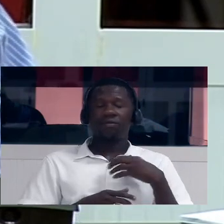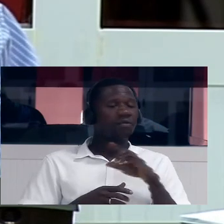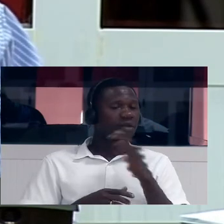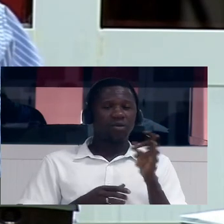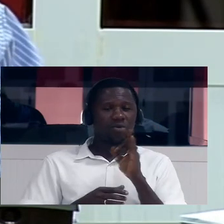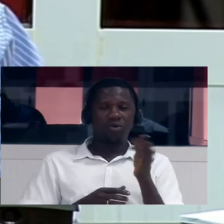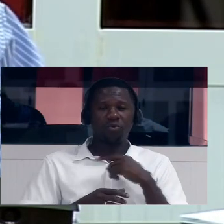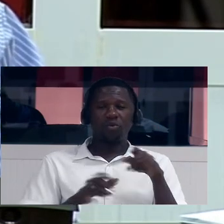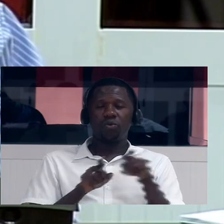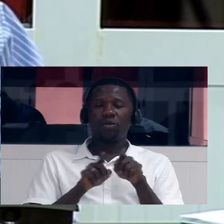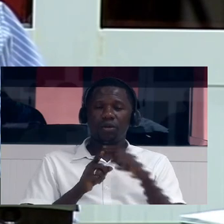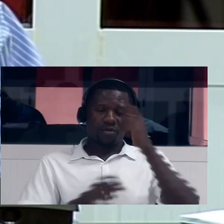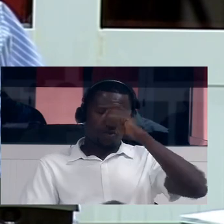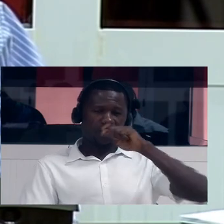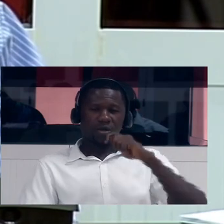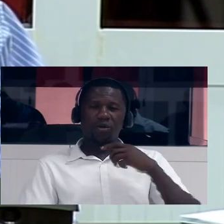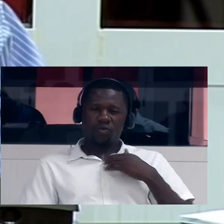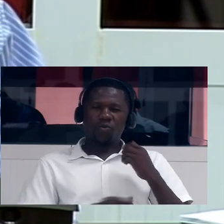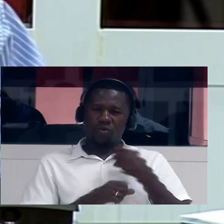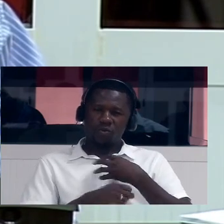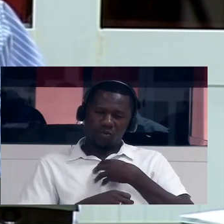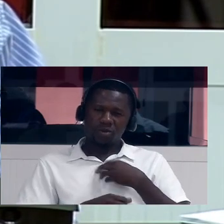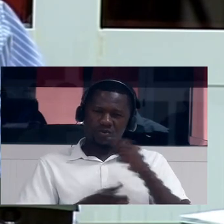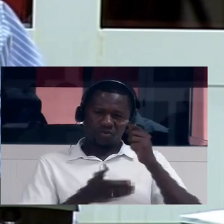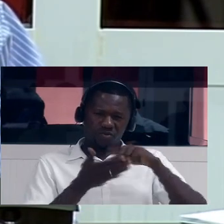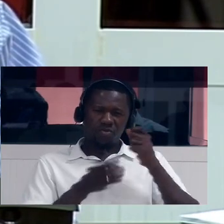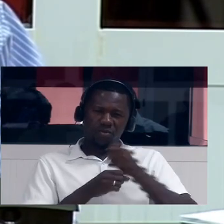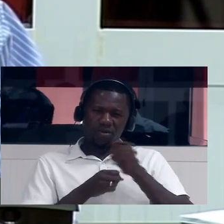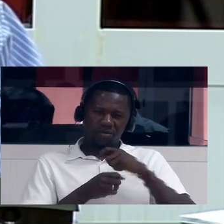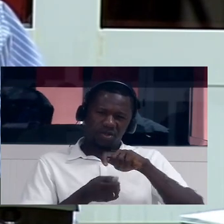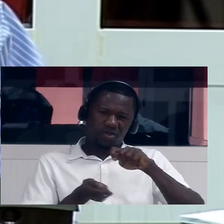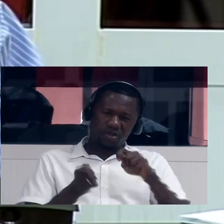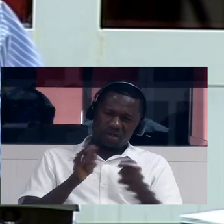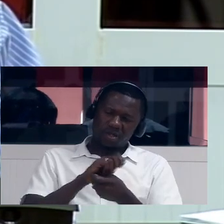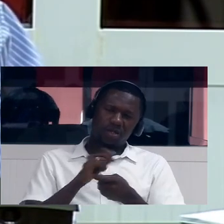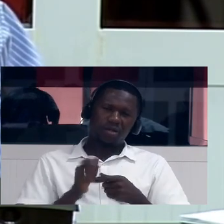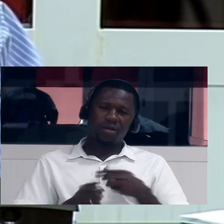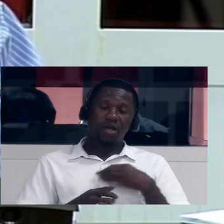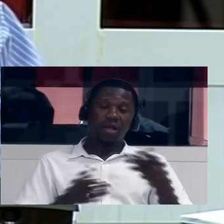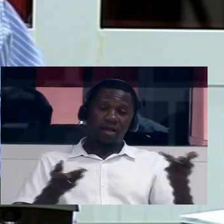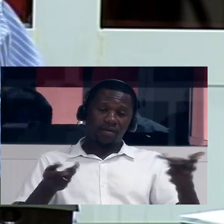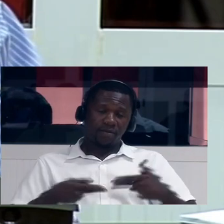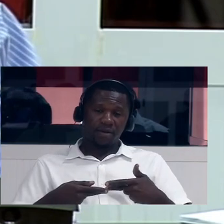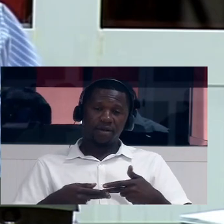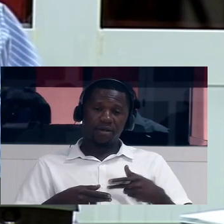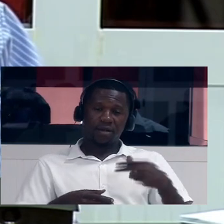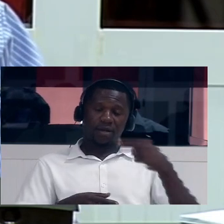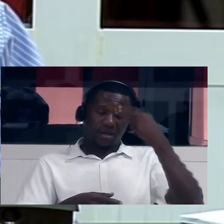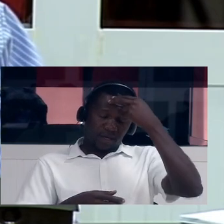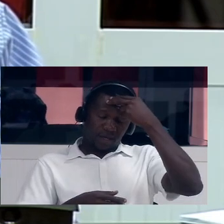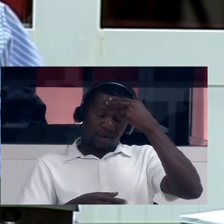that. So I invited the head of the UDP then, who I think he's